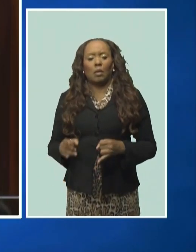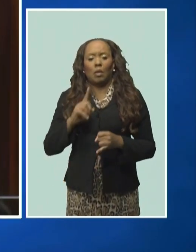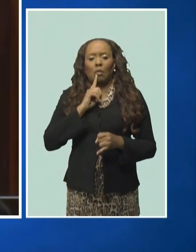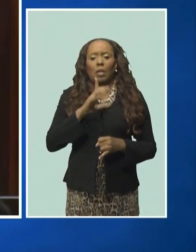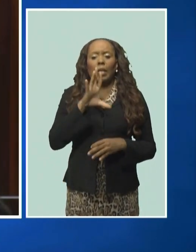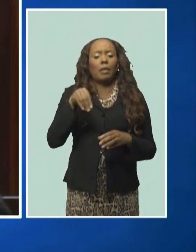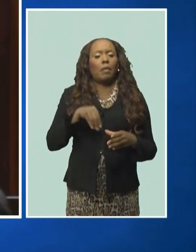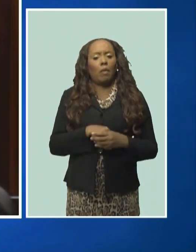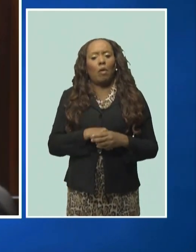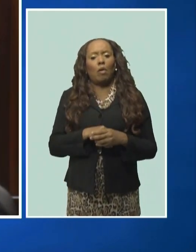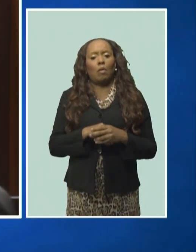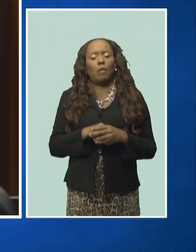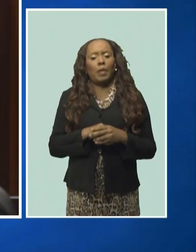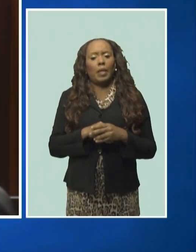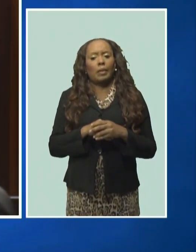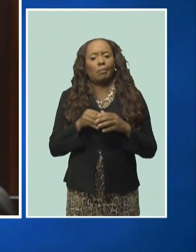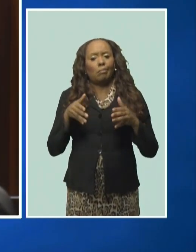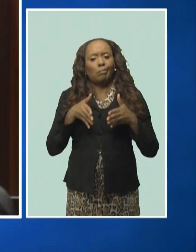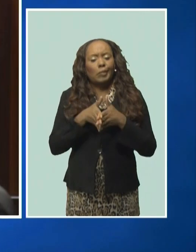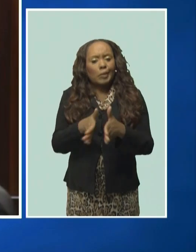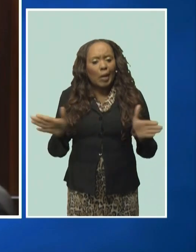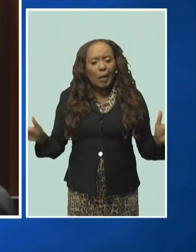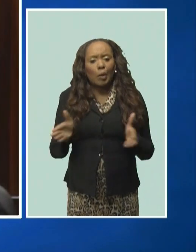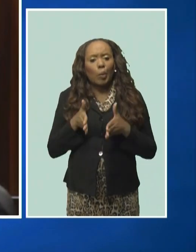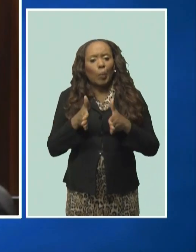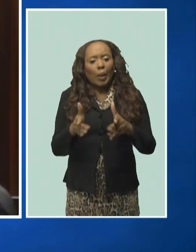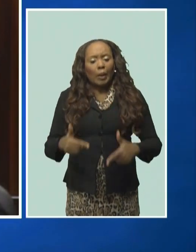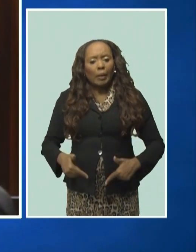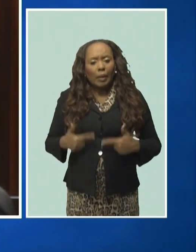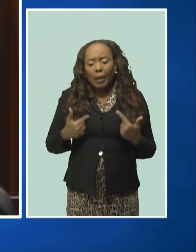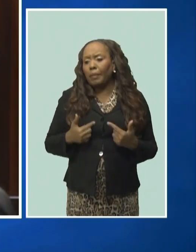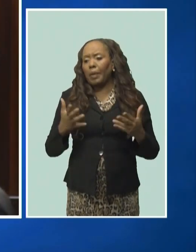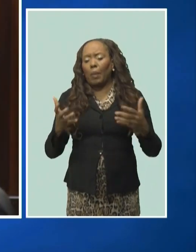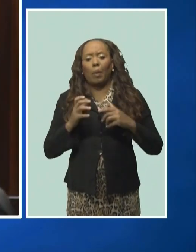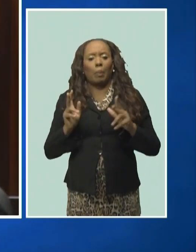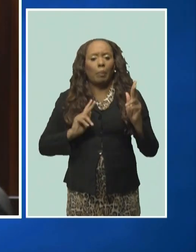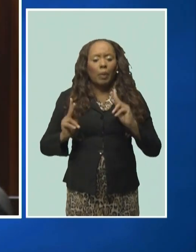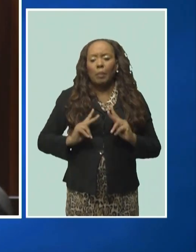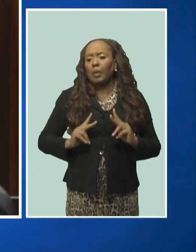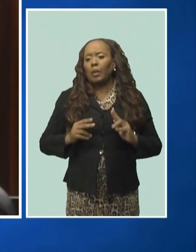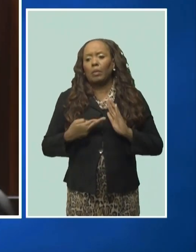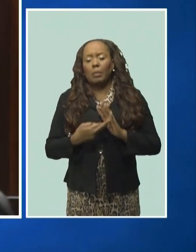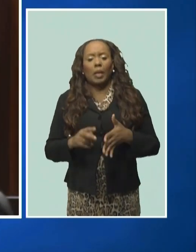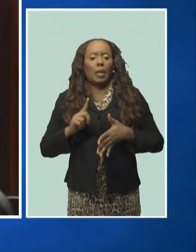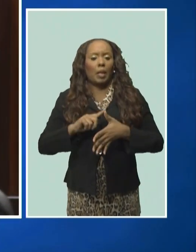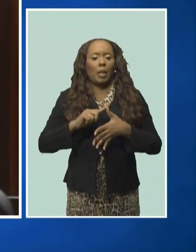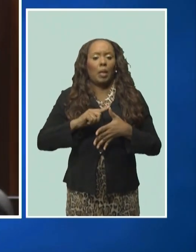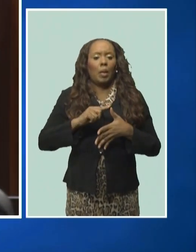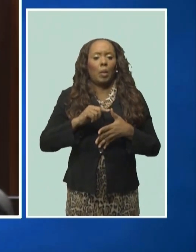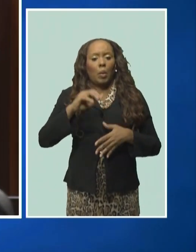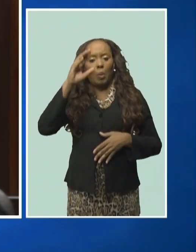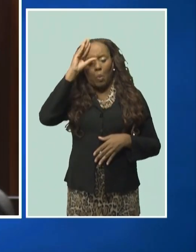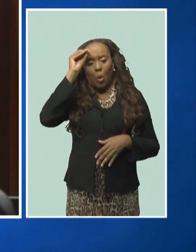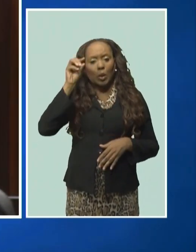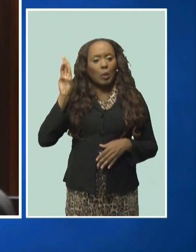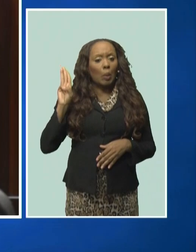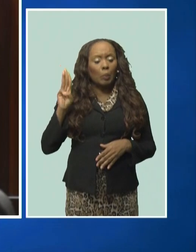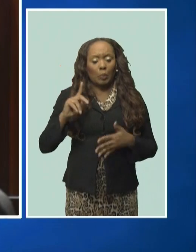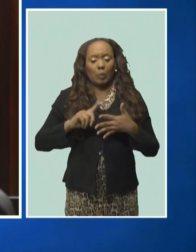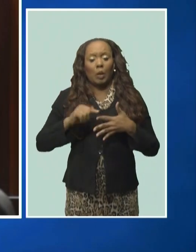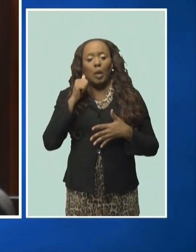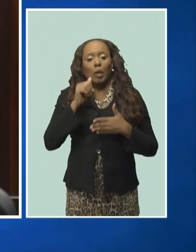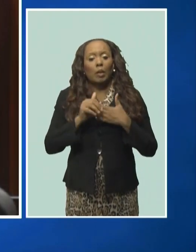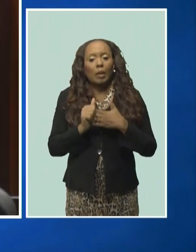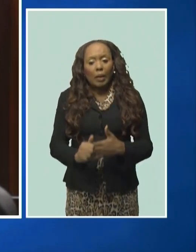include organizations, members of organizations representing the Boy Scouts and Girl Guides and